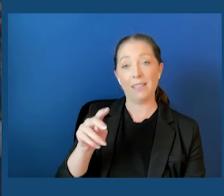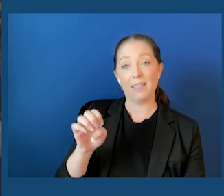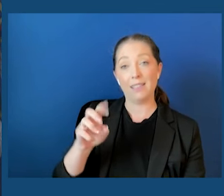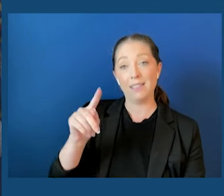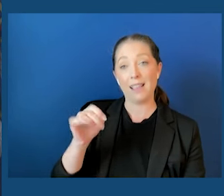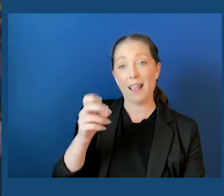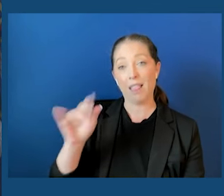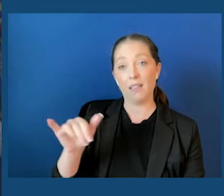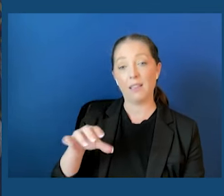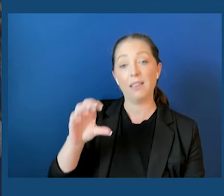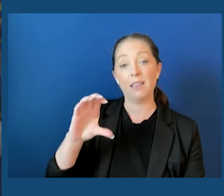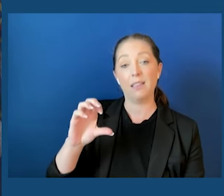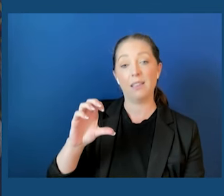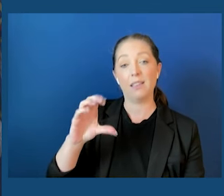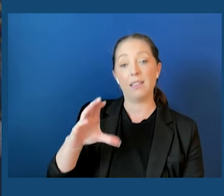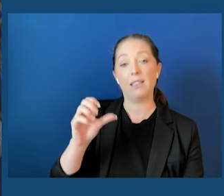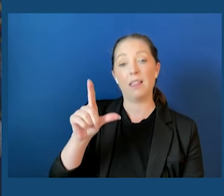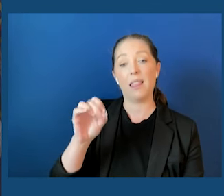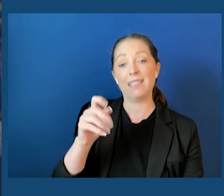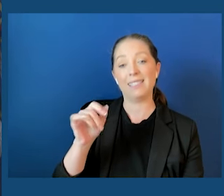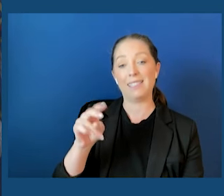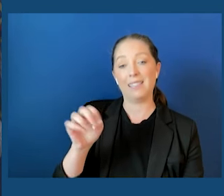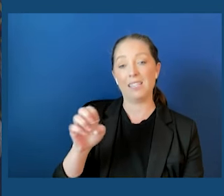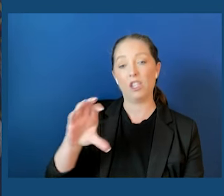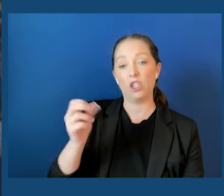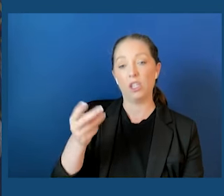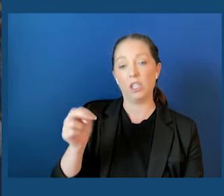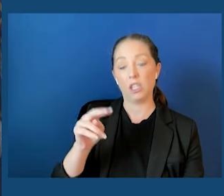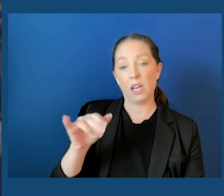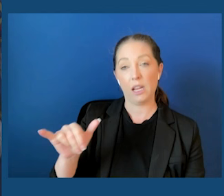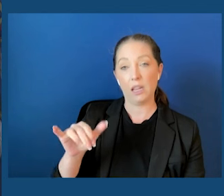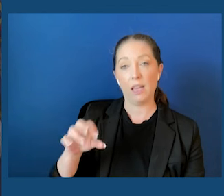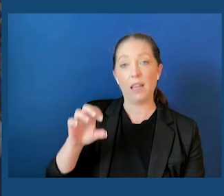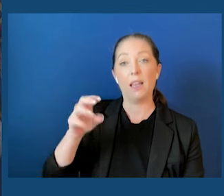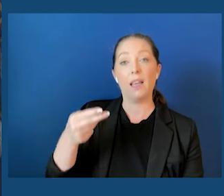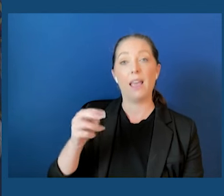Celestine Cheney, Hayward Patterson,